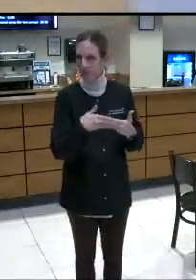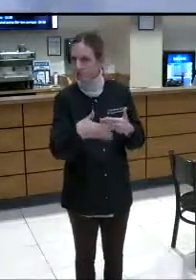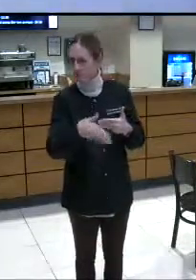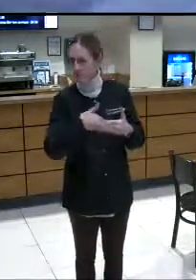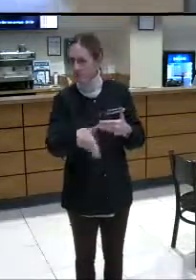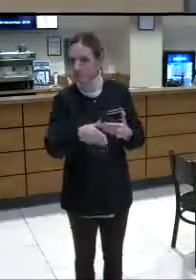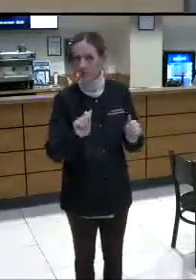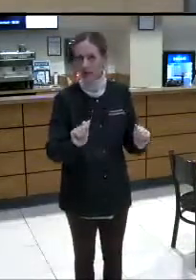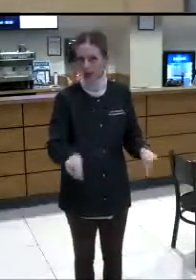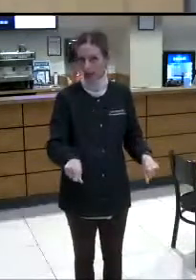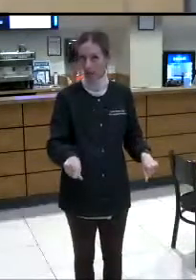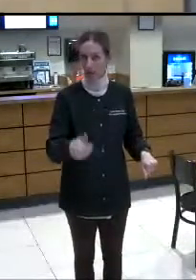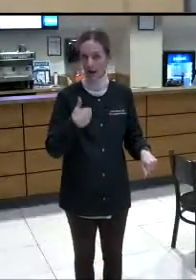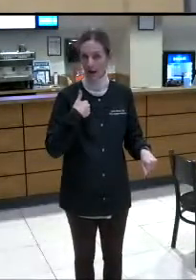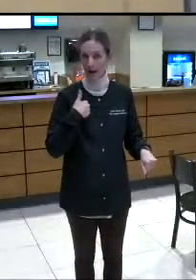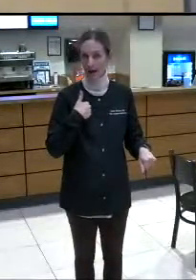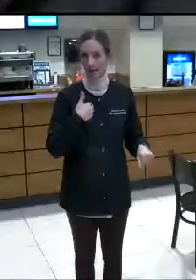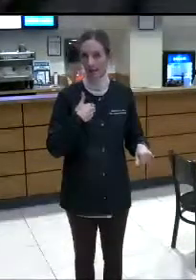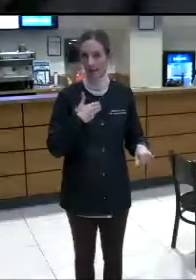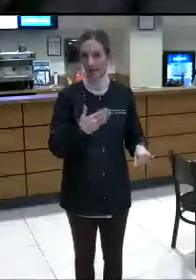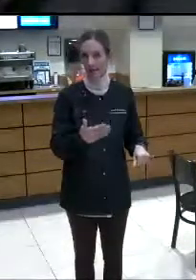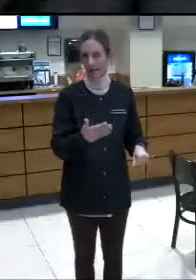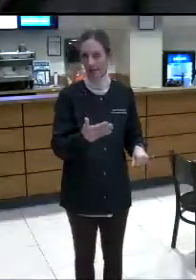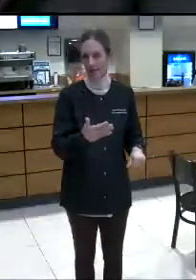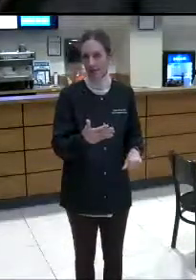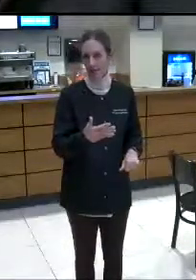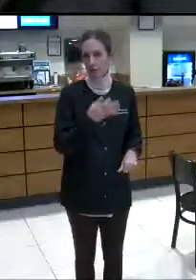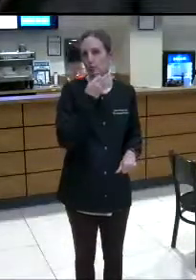have this discussion in the near future?